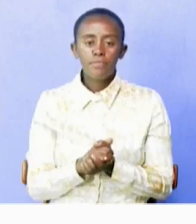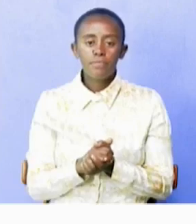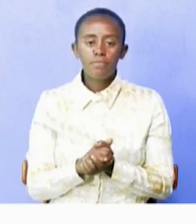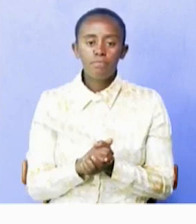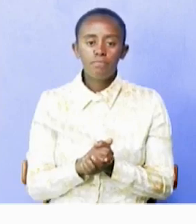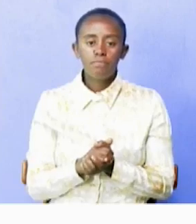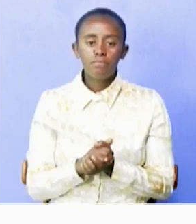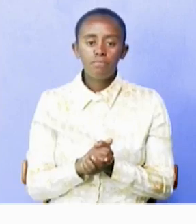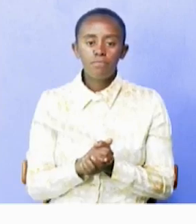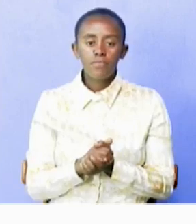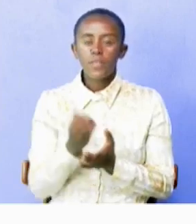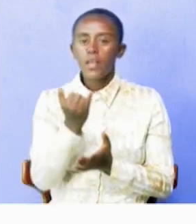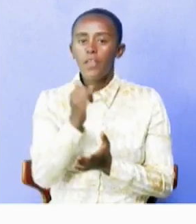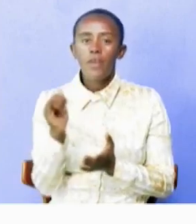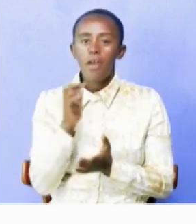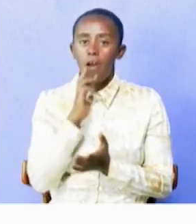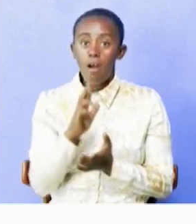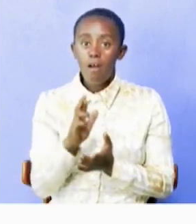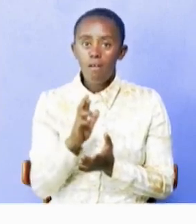They